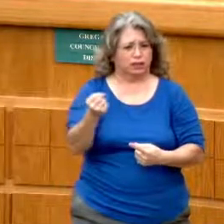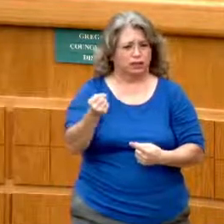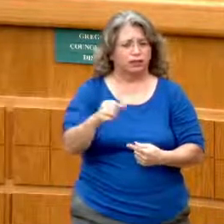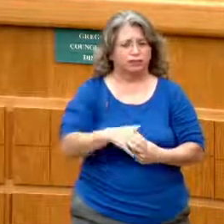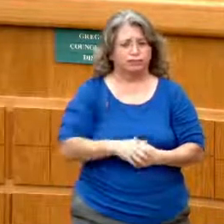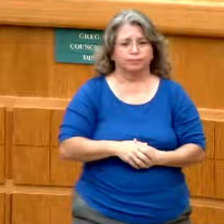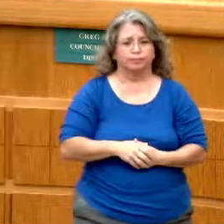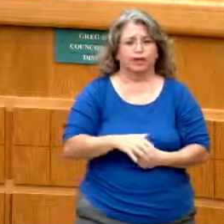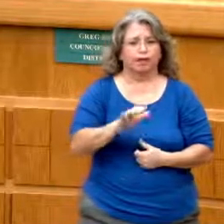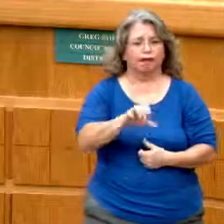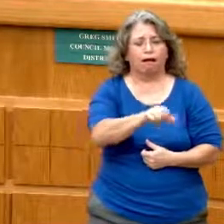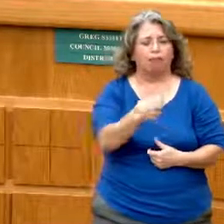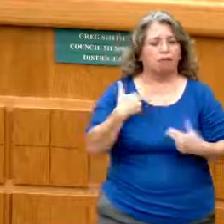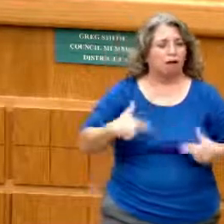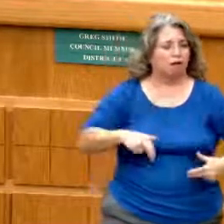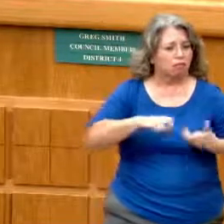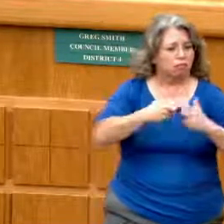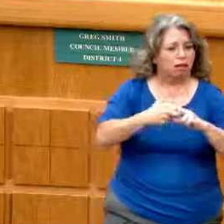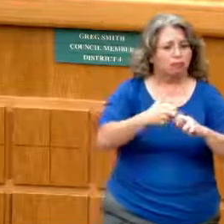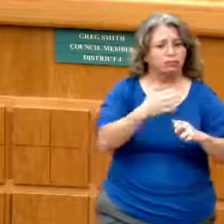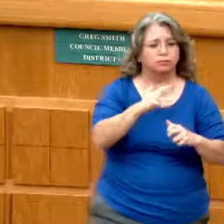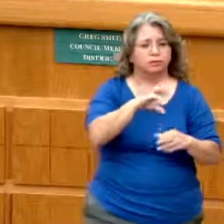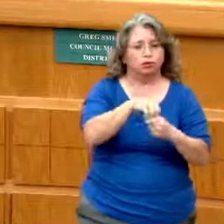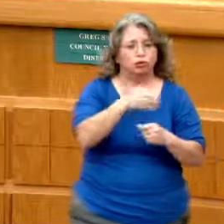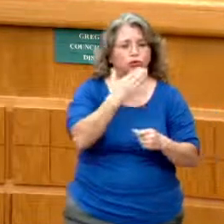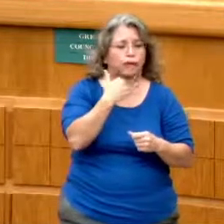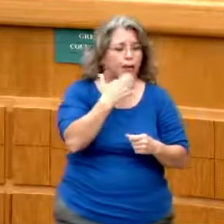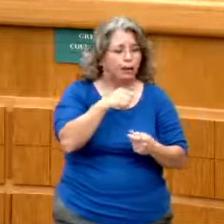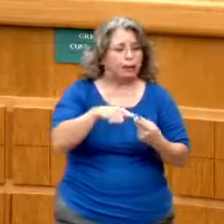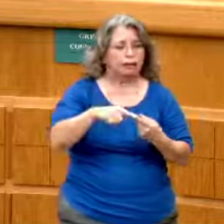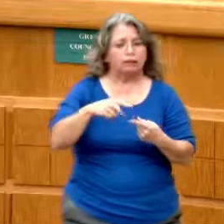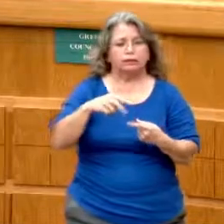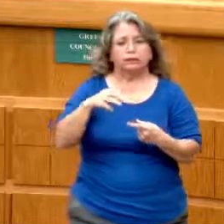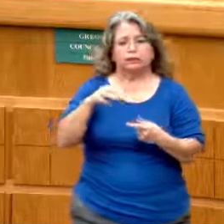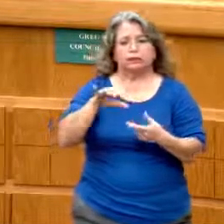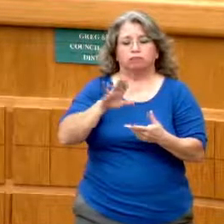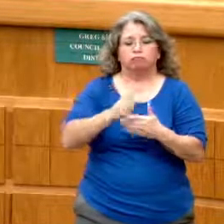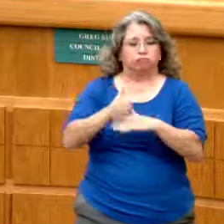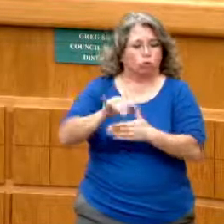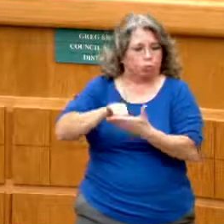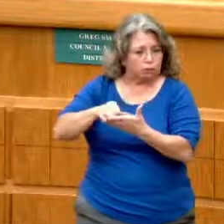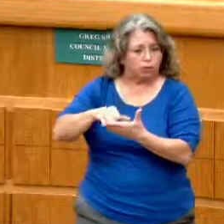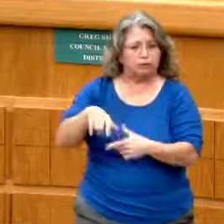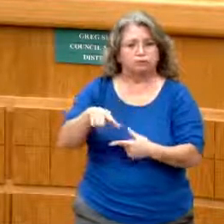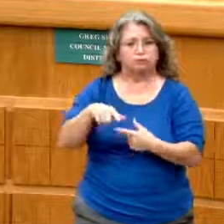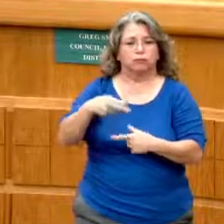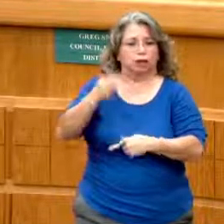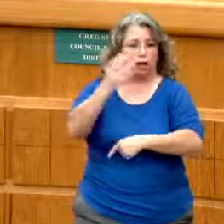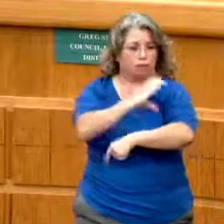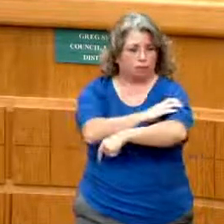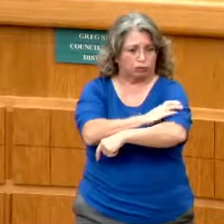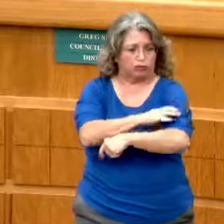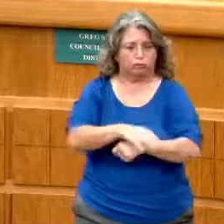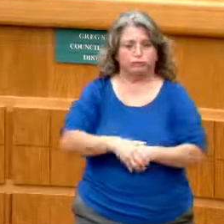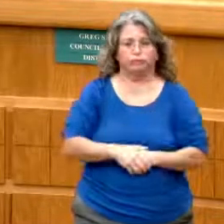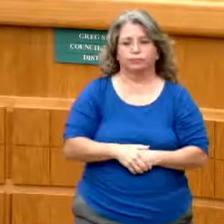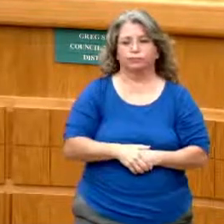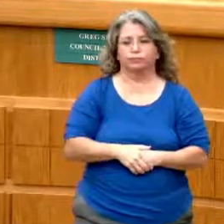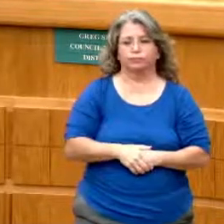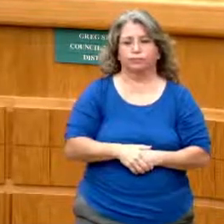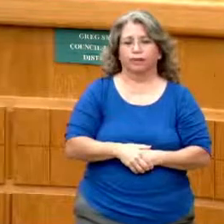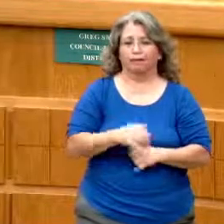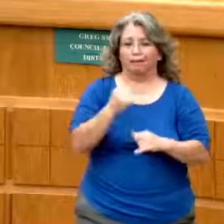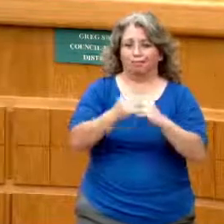comorbidities included diabetes, obesity, and high blood pressure. And the last slide, please. These